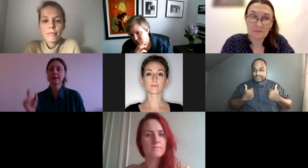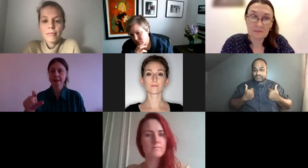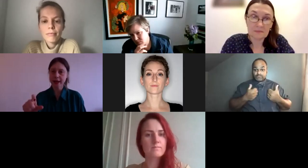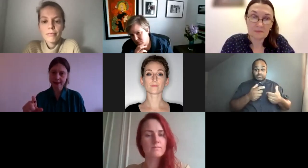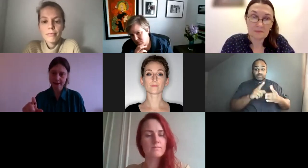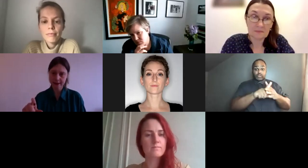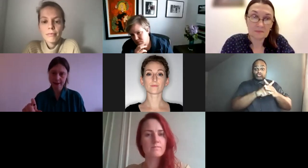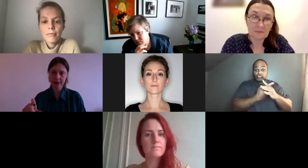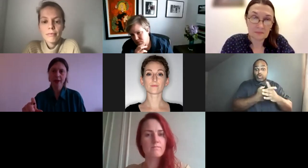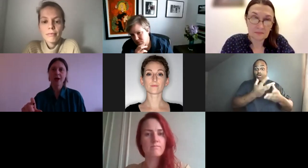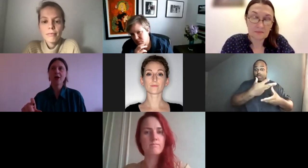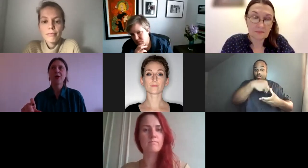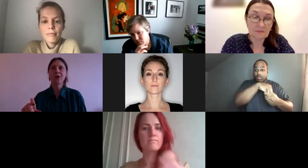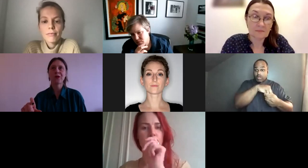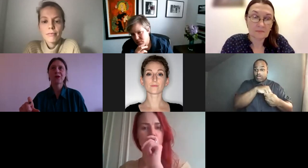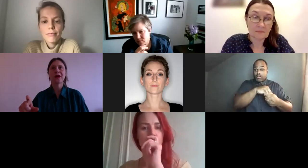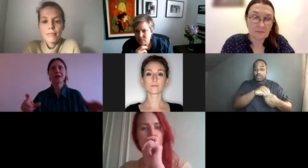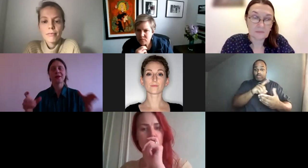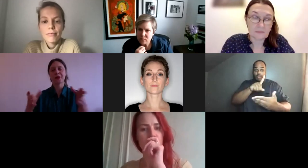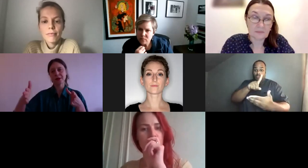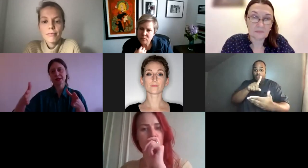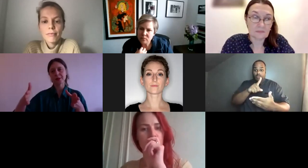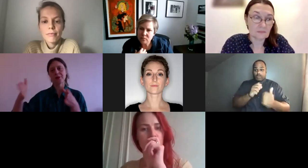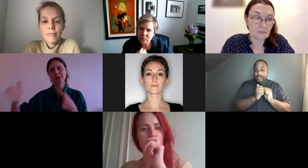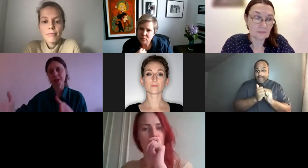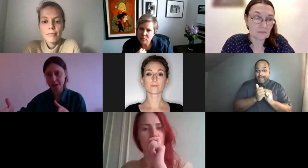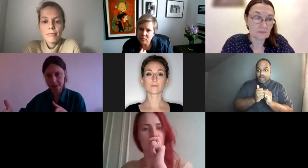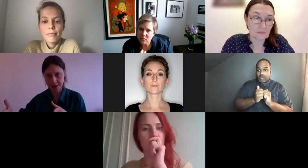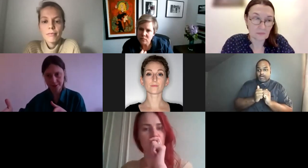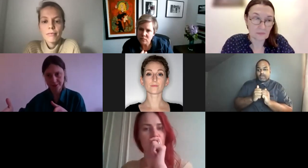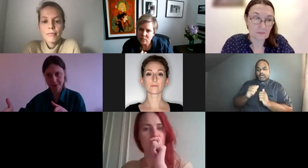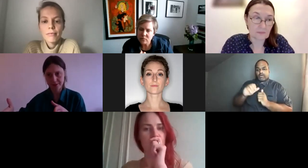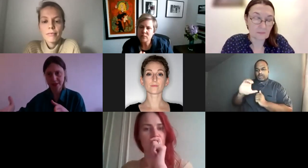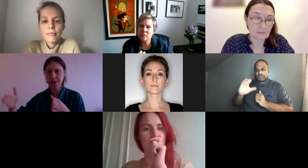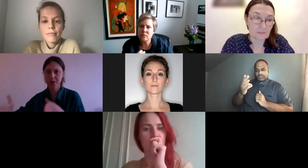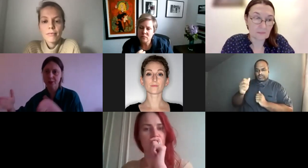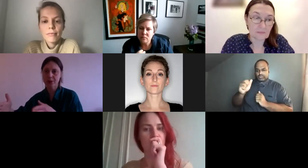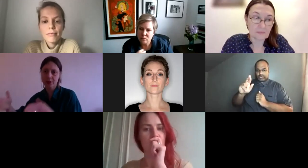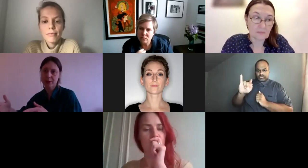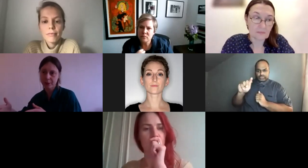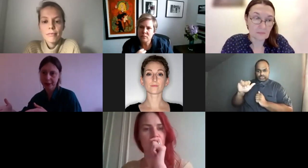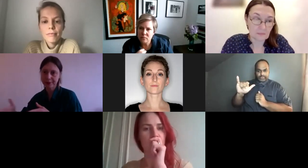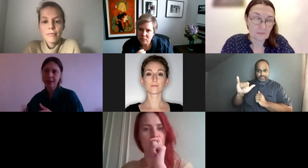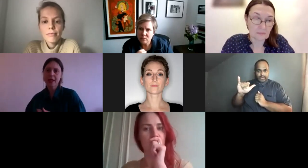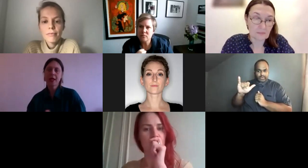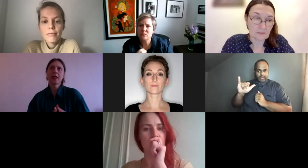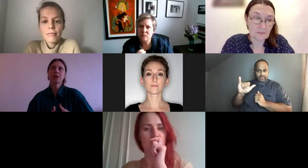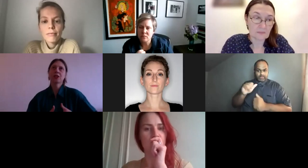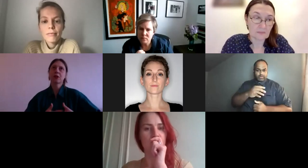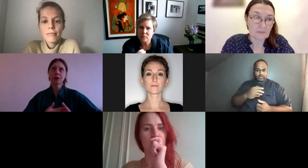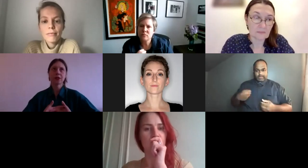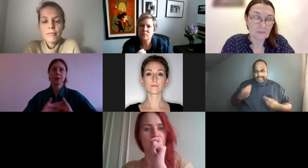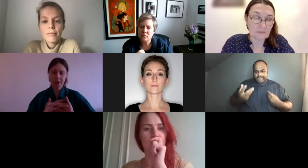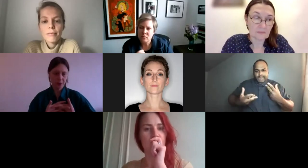the criticizing of the concept of charity in Komsomolsk-on-Amur. And